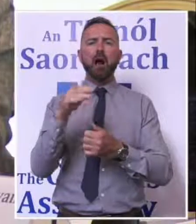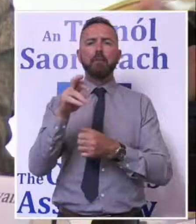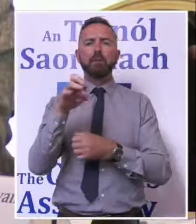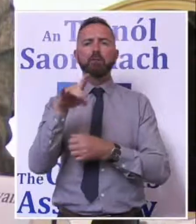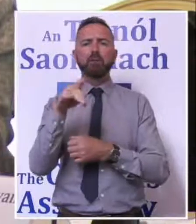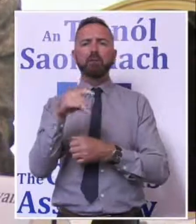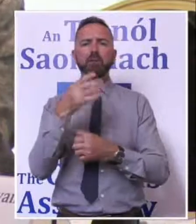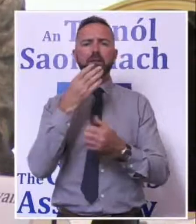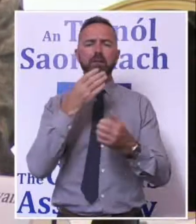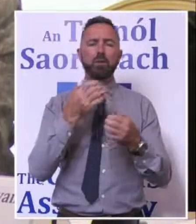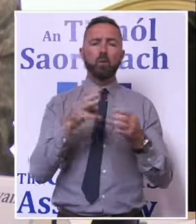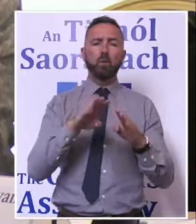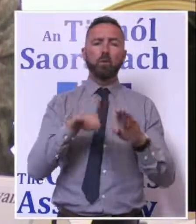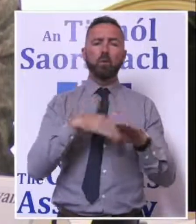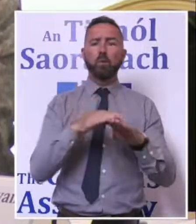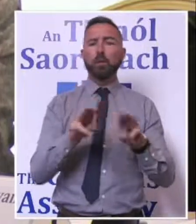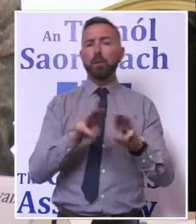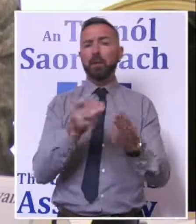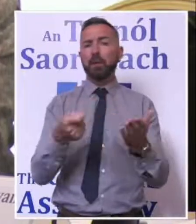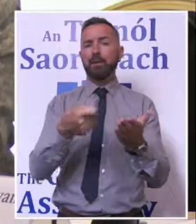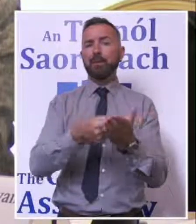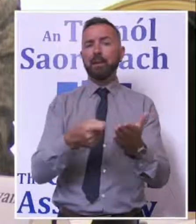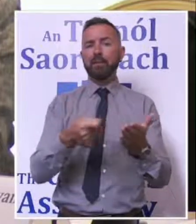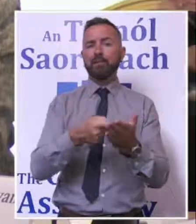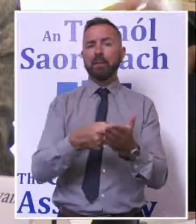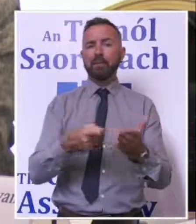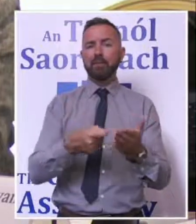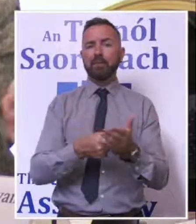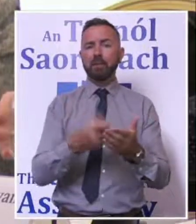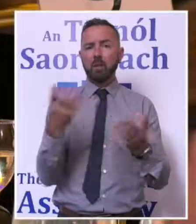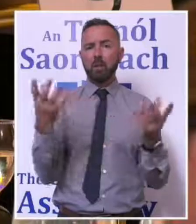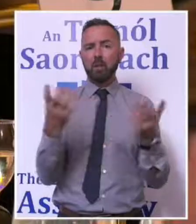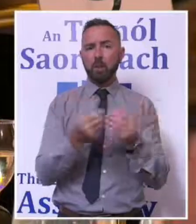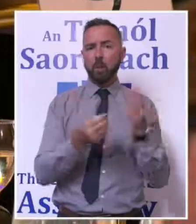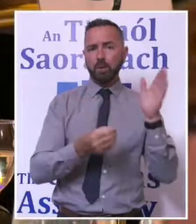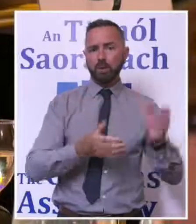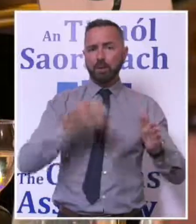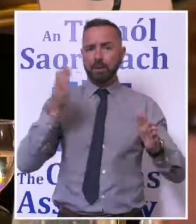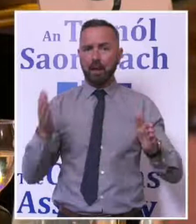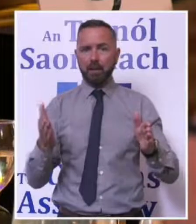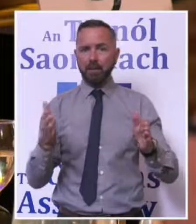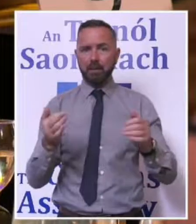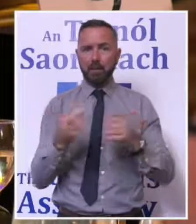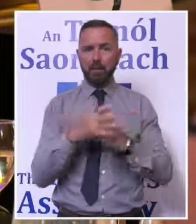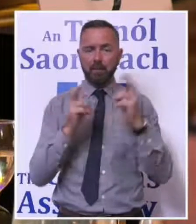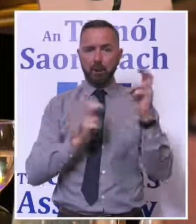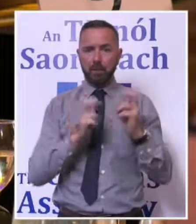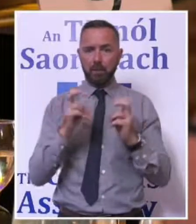where people invest on both sides of the argument. So they put on money that